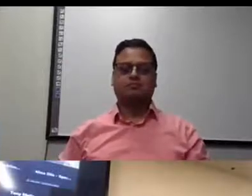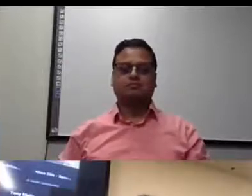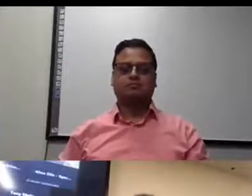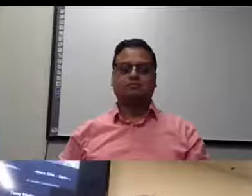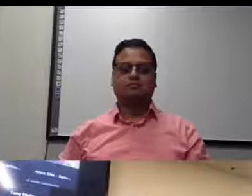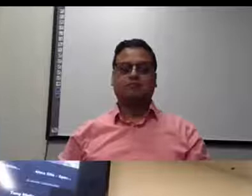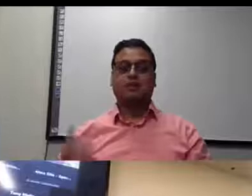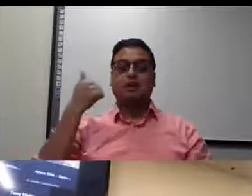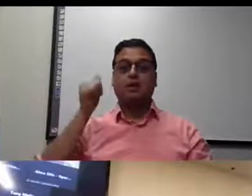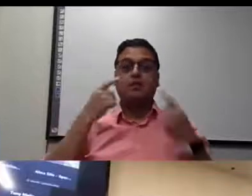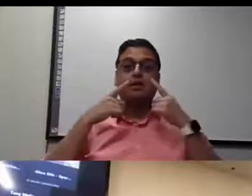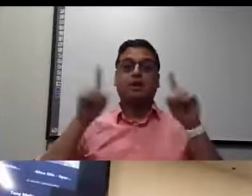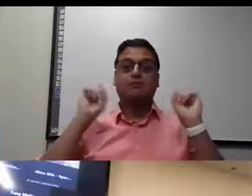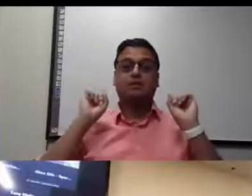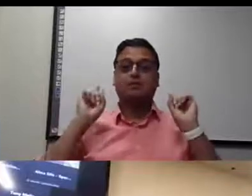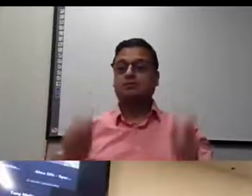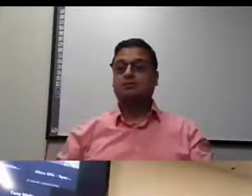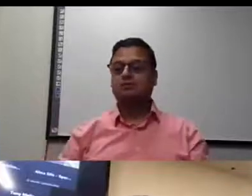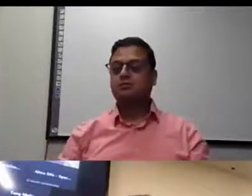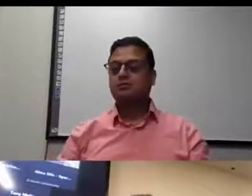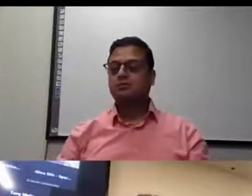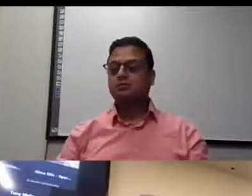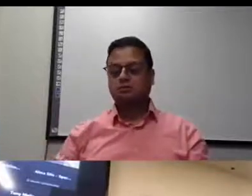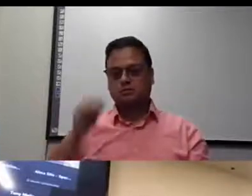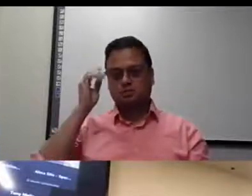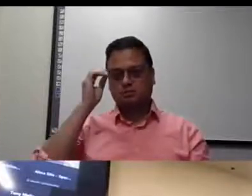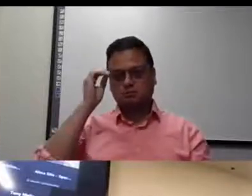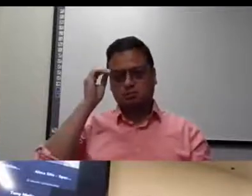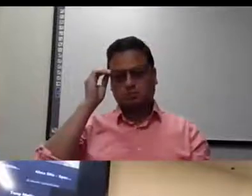Any other announcements that anyone would like to make?